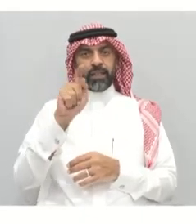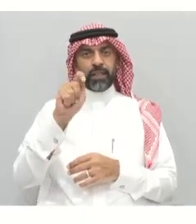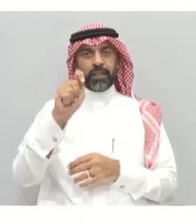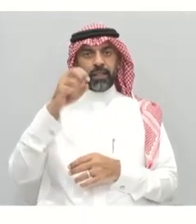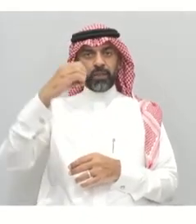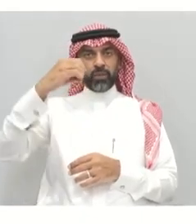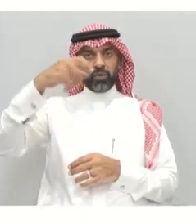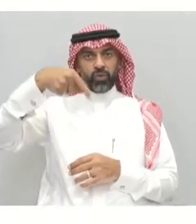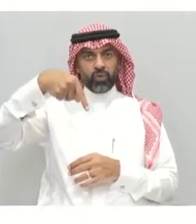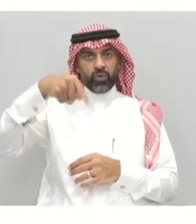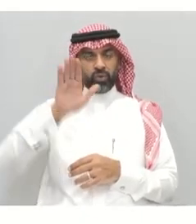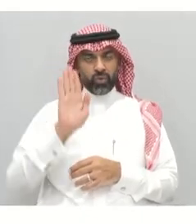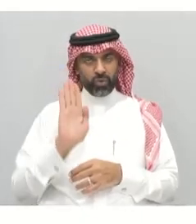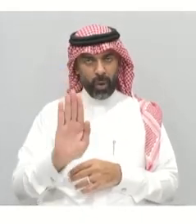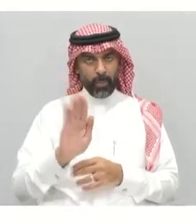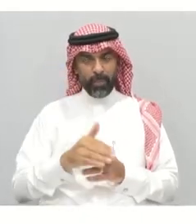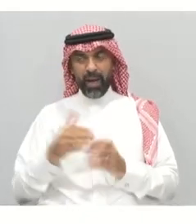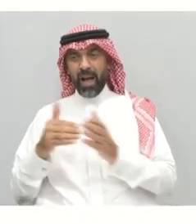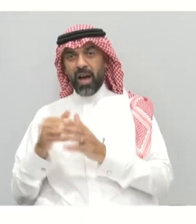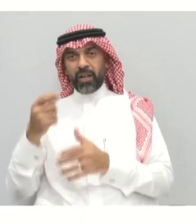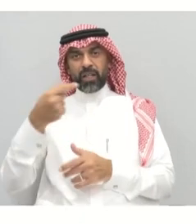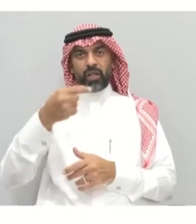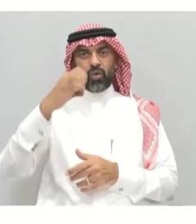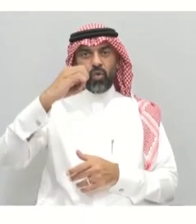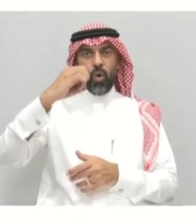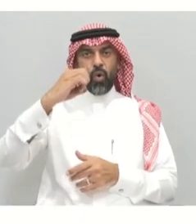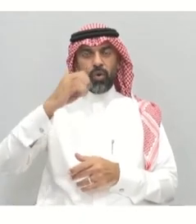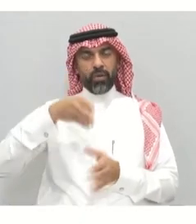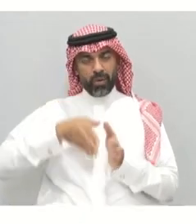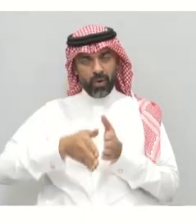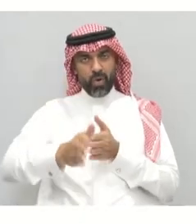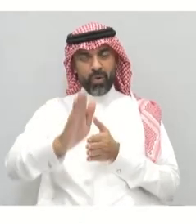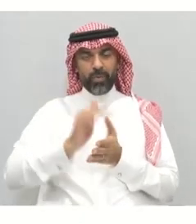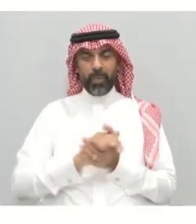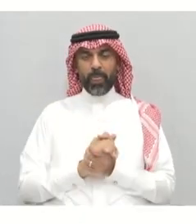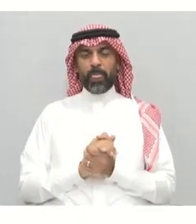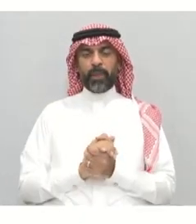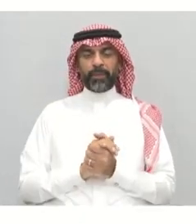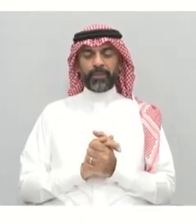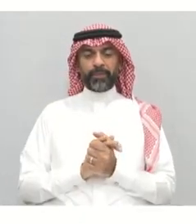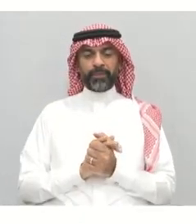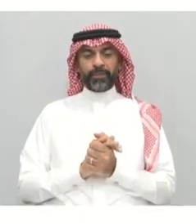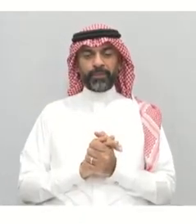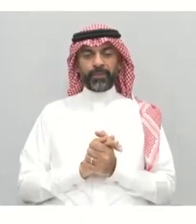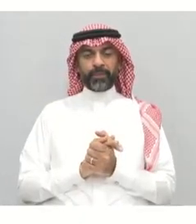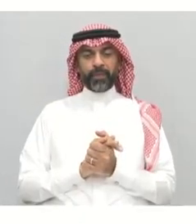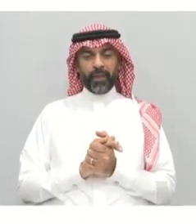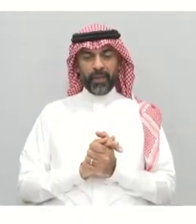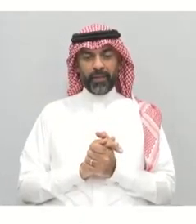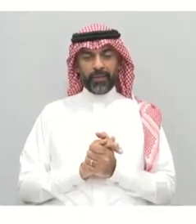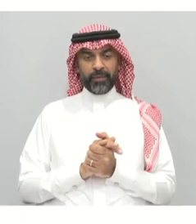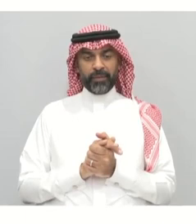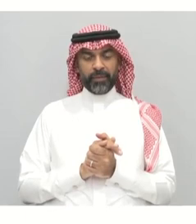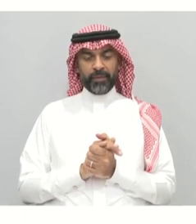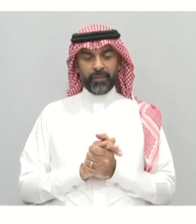The last one, go. Okay, now I want you to color using what? What